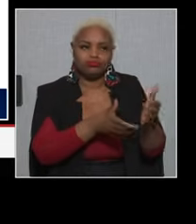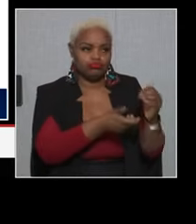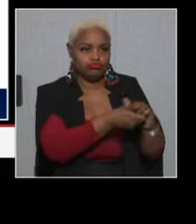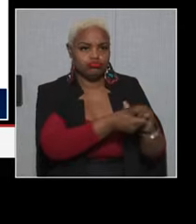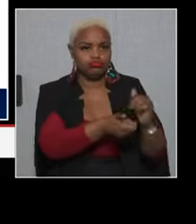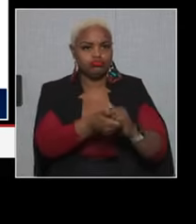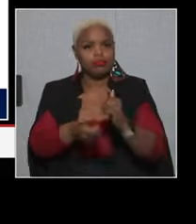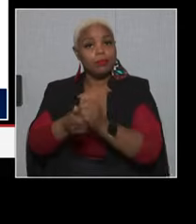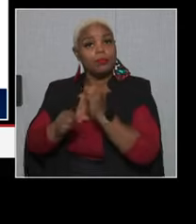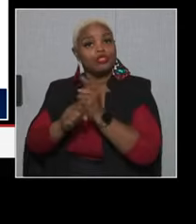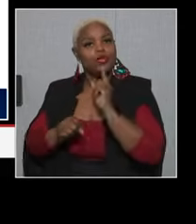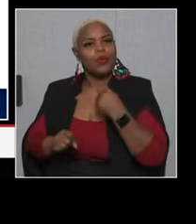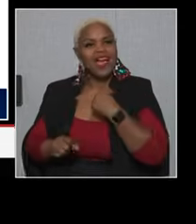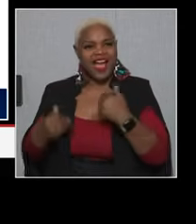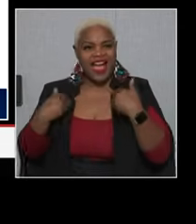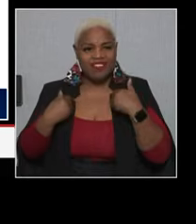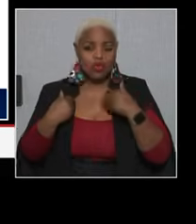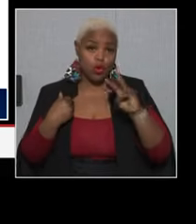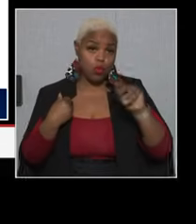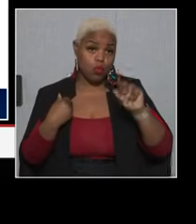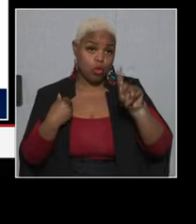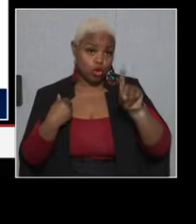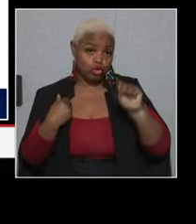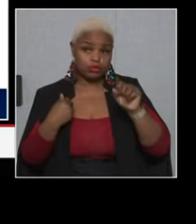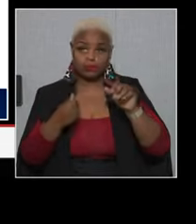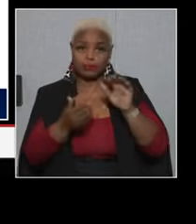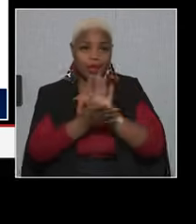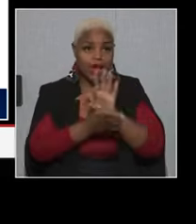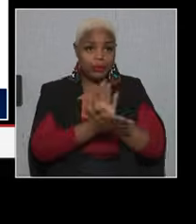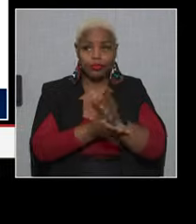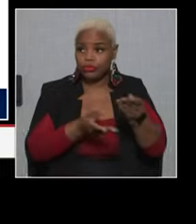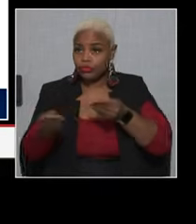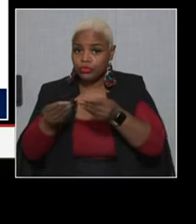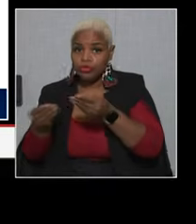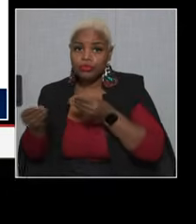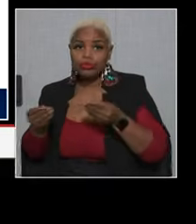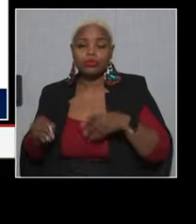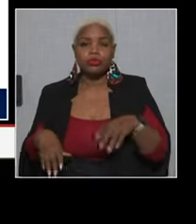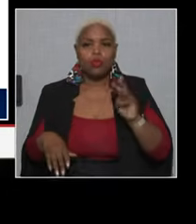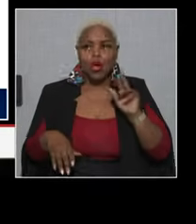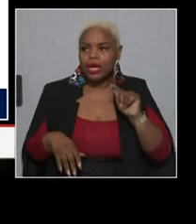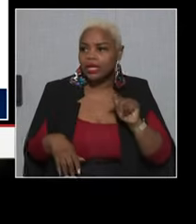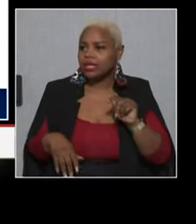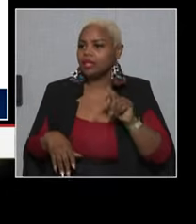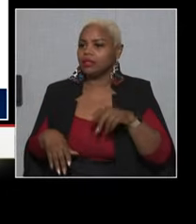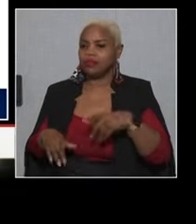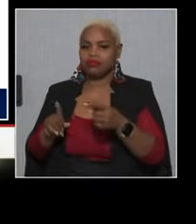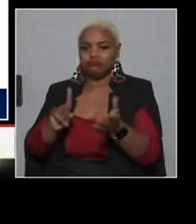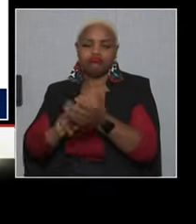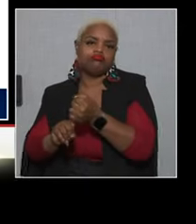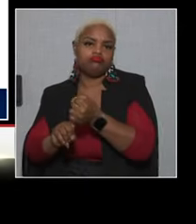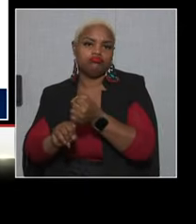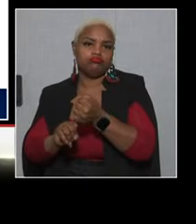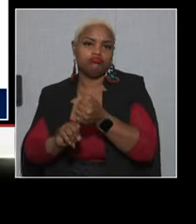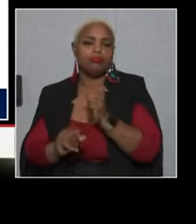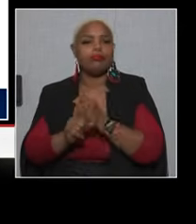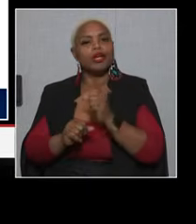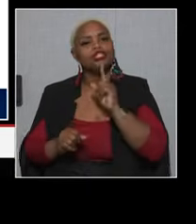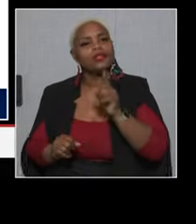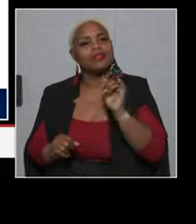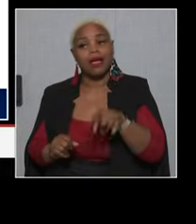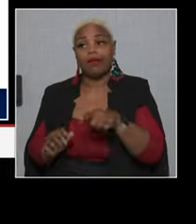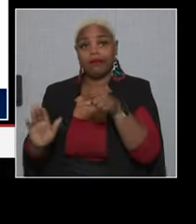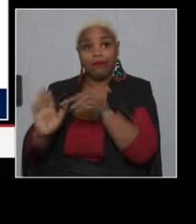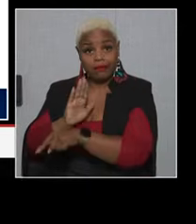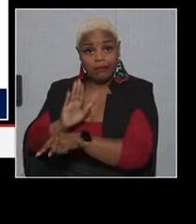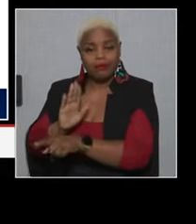Office, they are out there taking custody of those individuals who are responsible for those homicides. When we